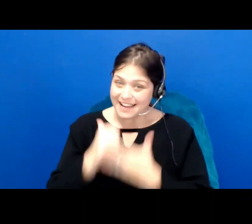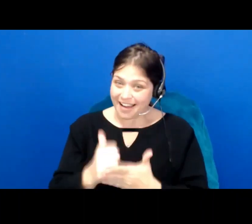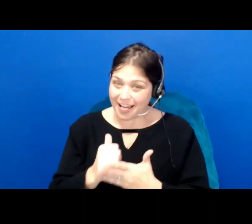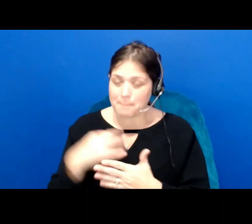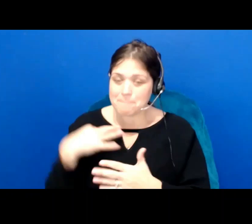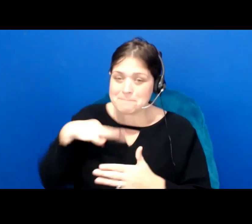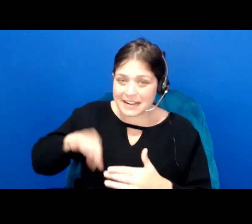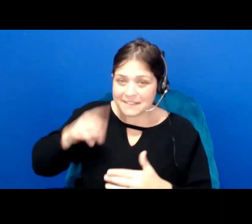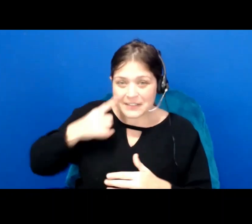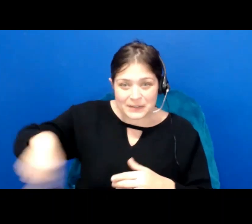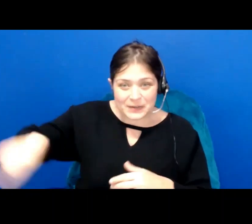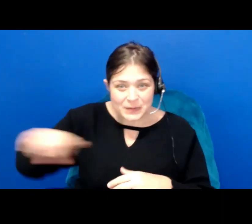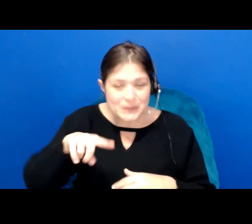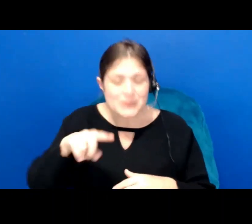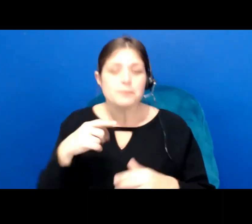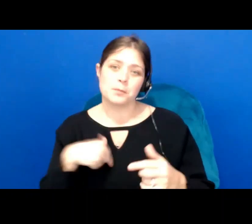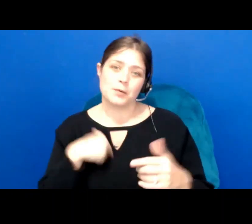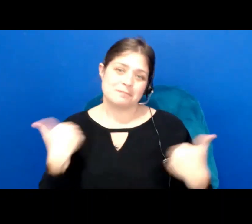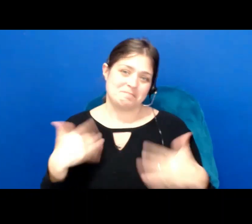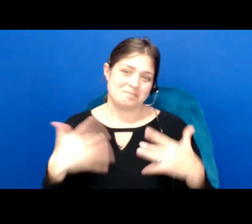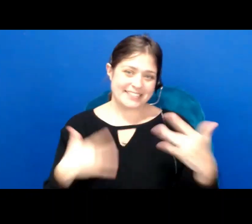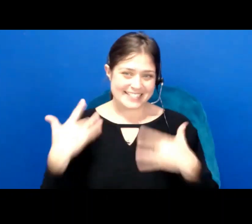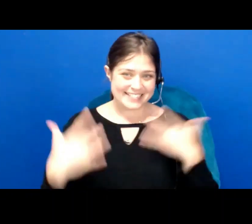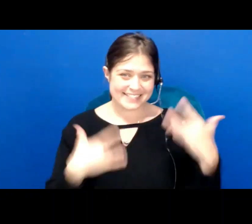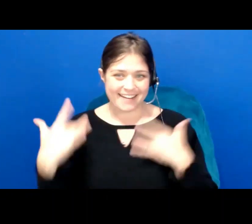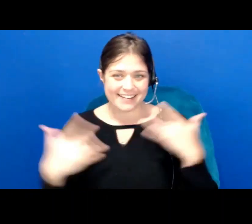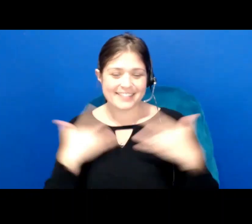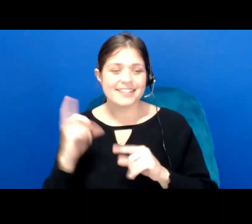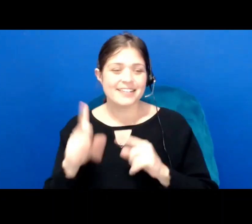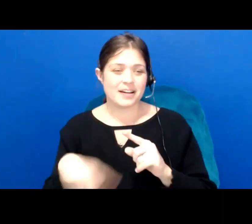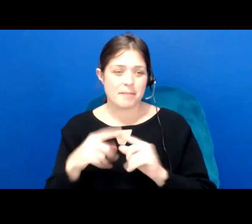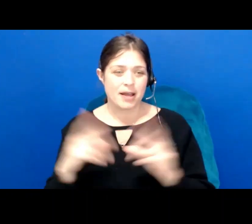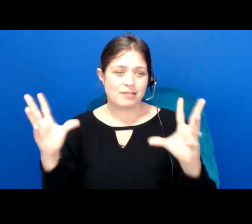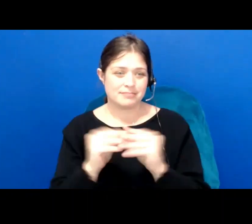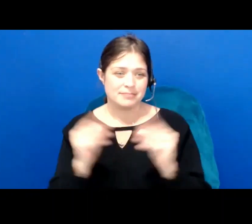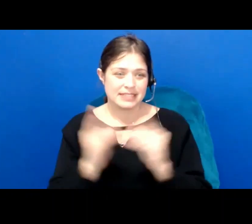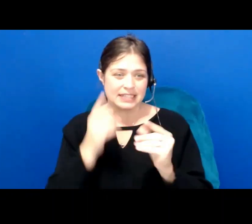you. We are really excited about doing the meeting for and